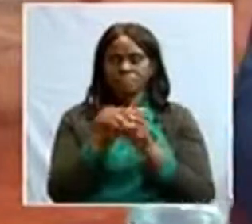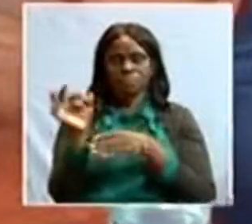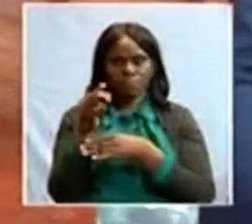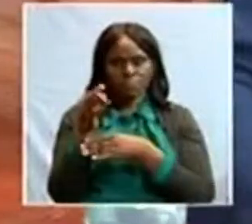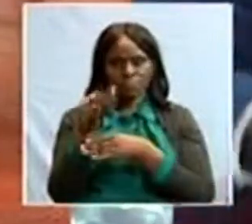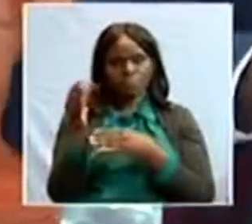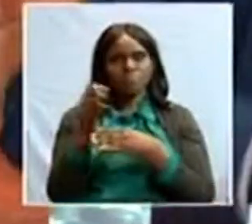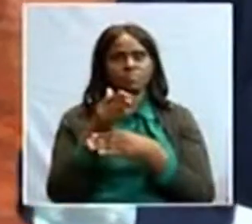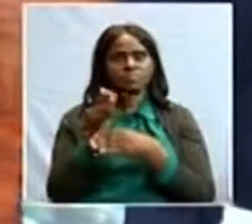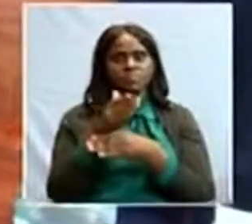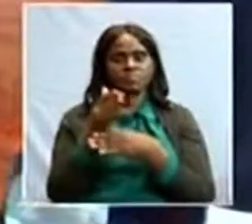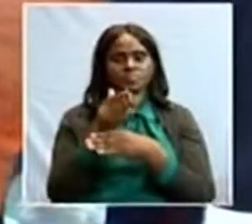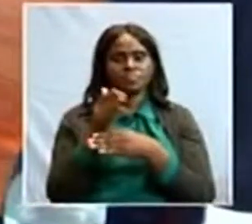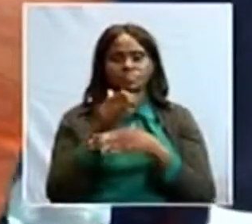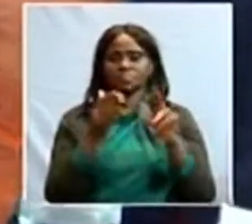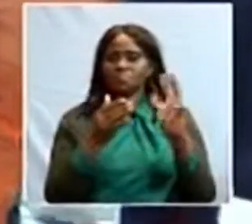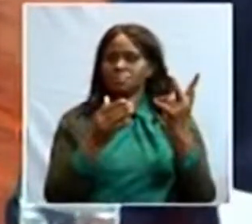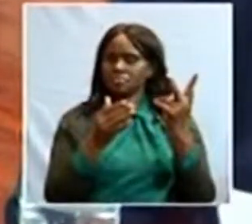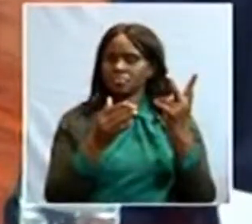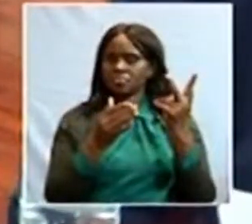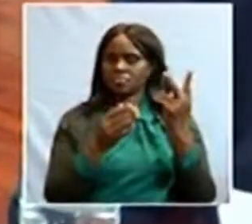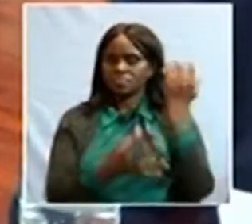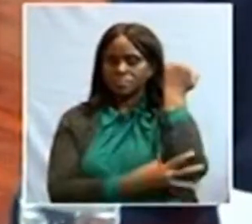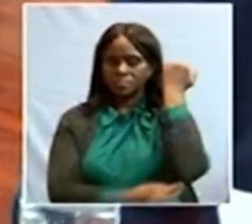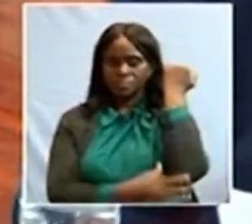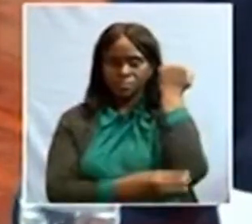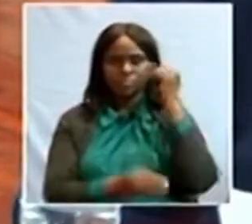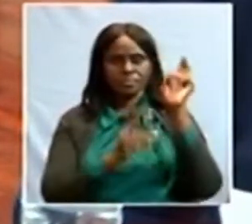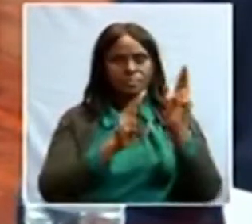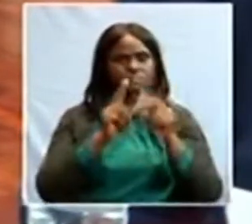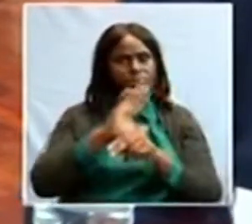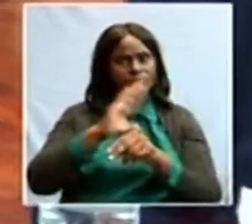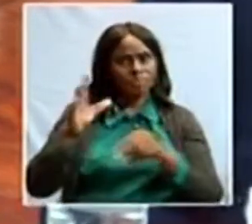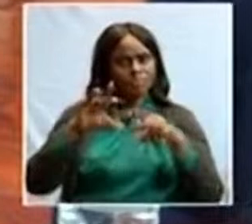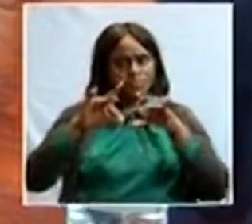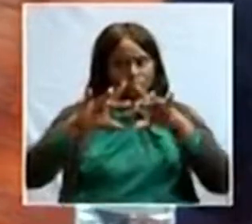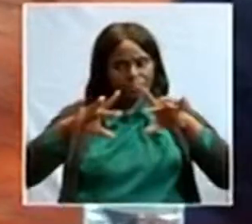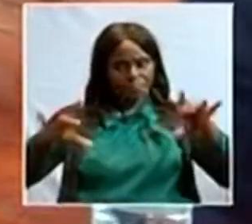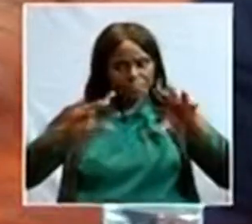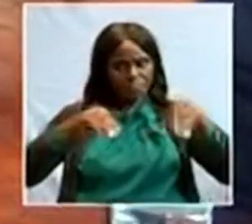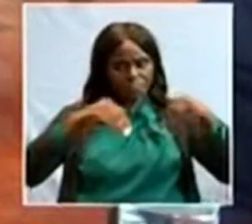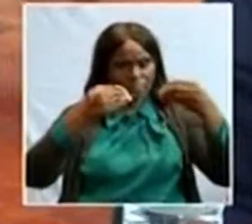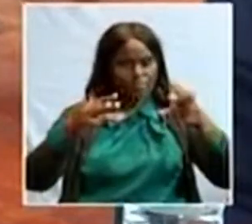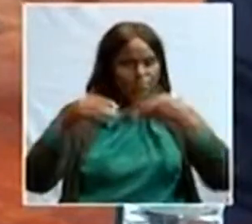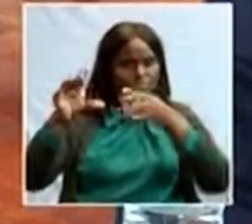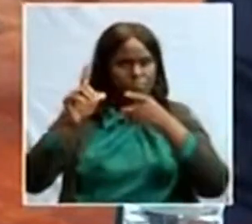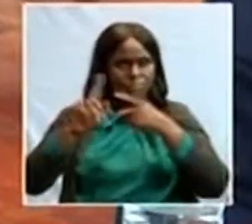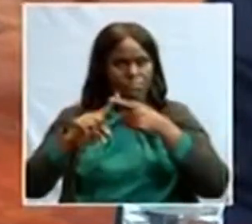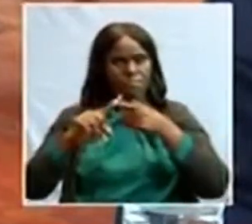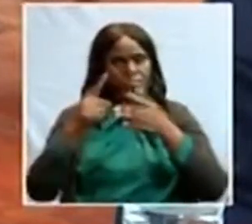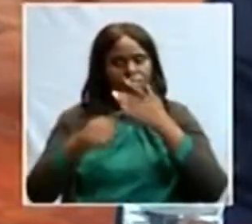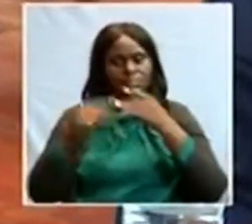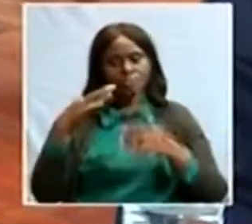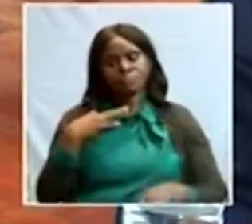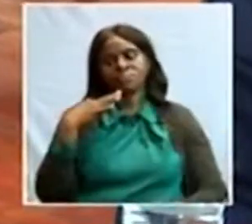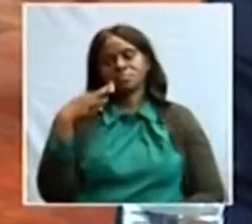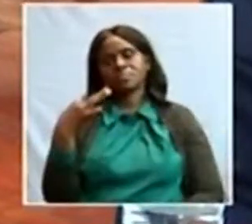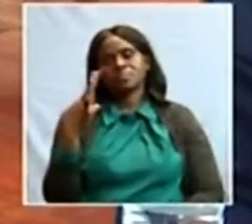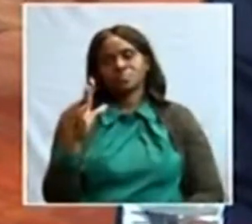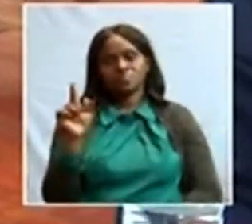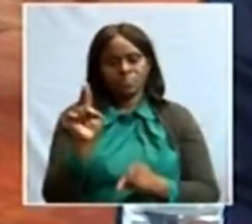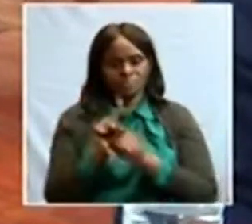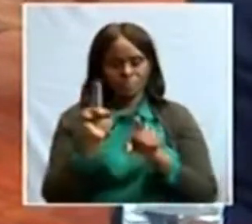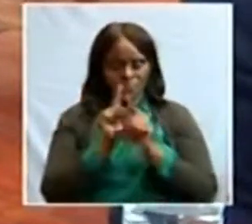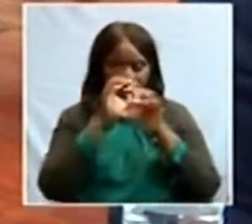trading. 3, poor response on the plots offered to the applicants and